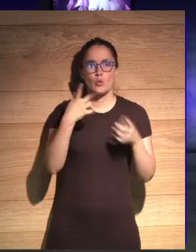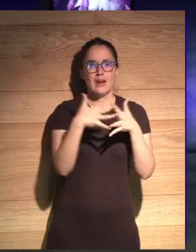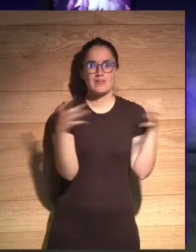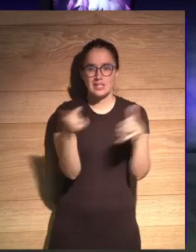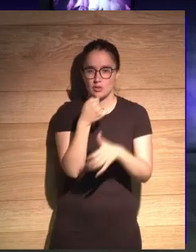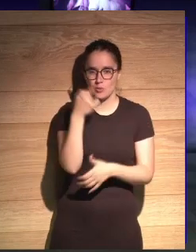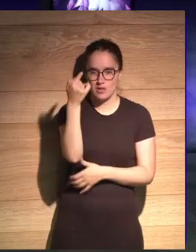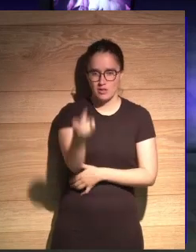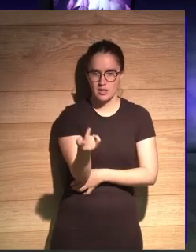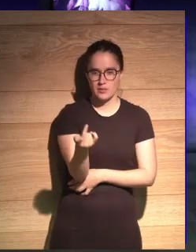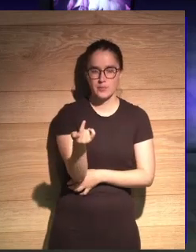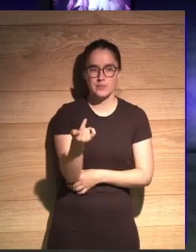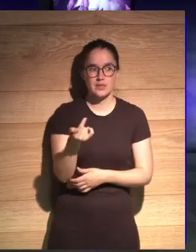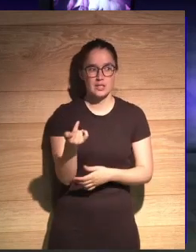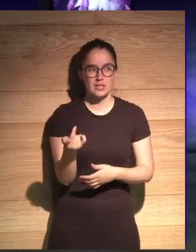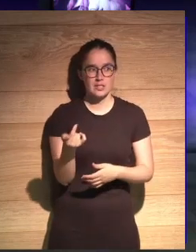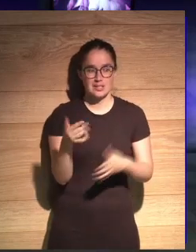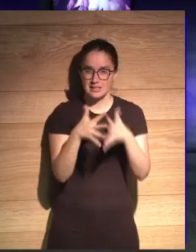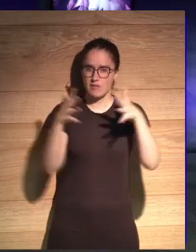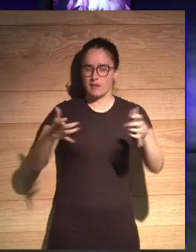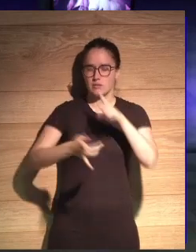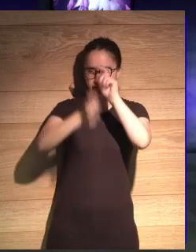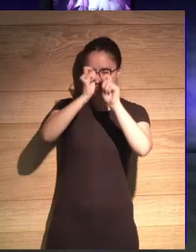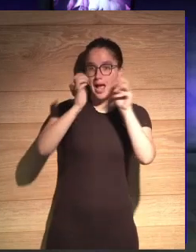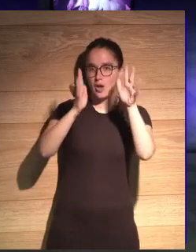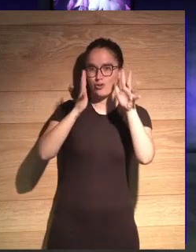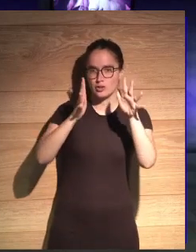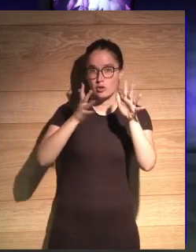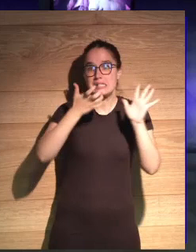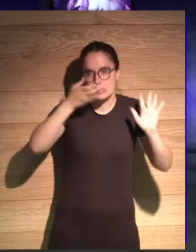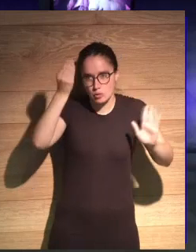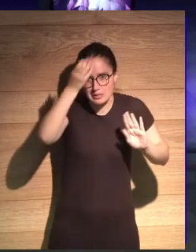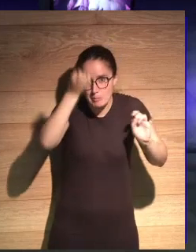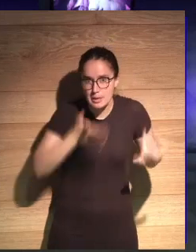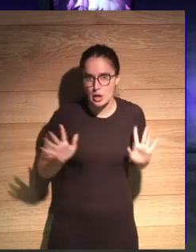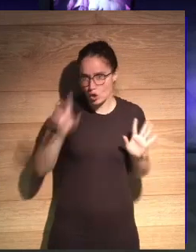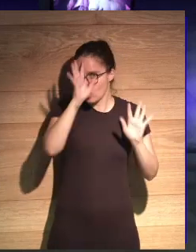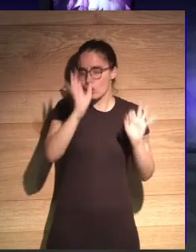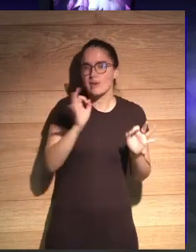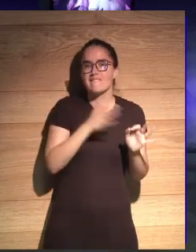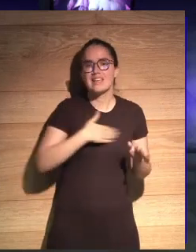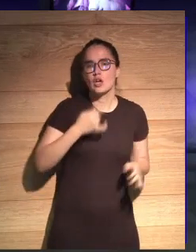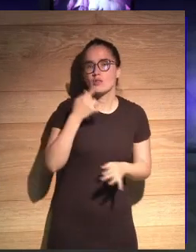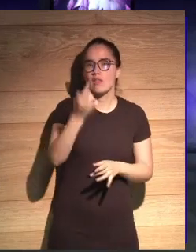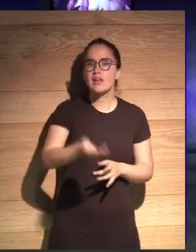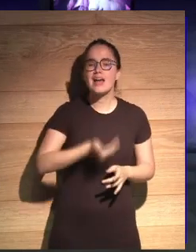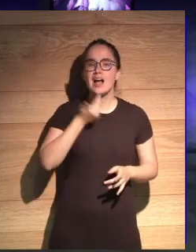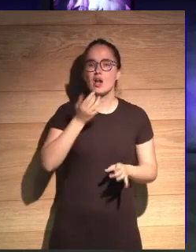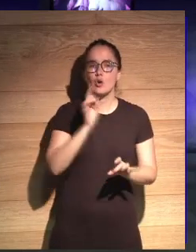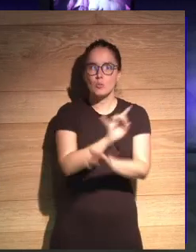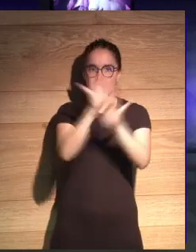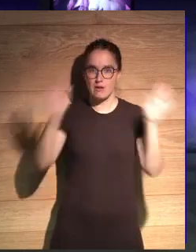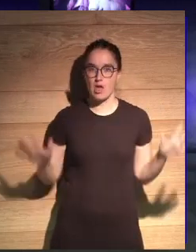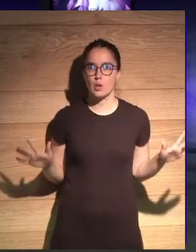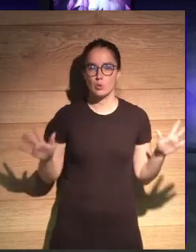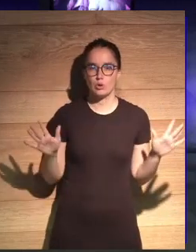I like to say, and if you have to take just one sentence home, one message, I invite you to take this one.